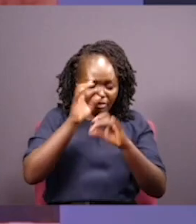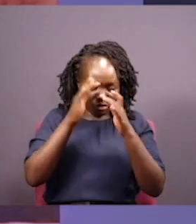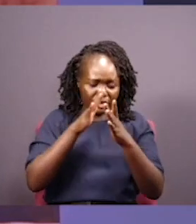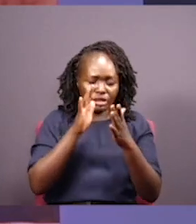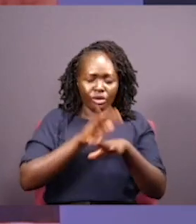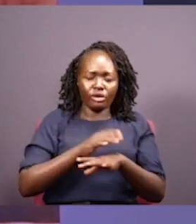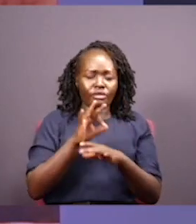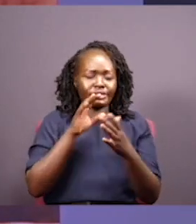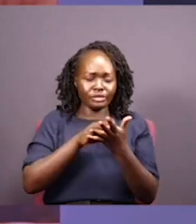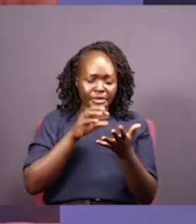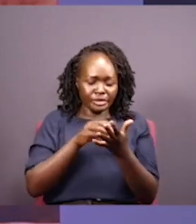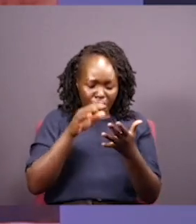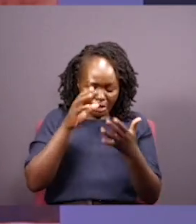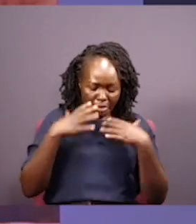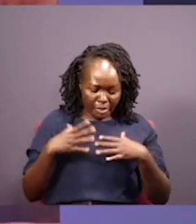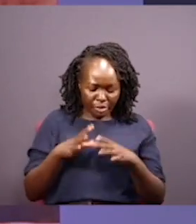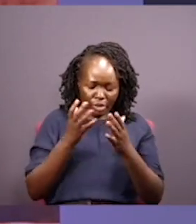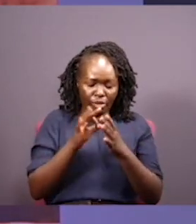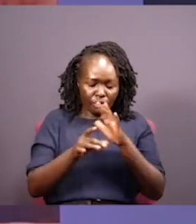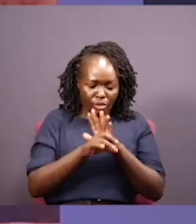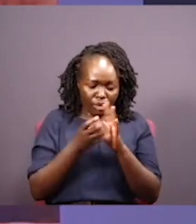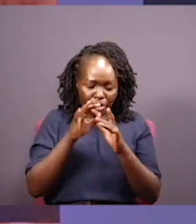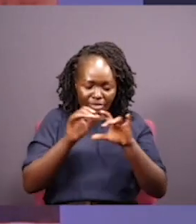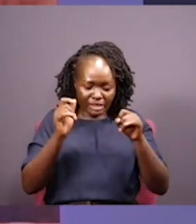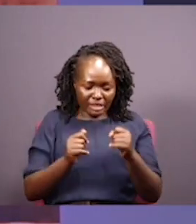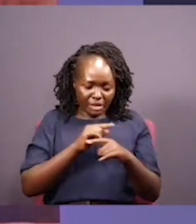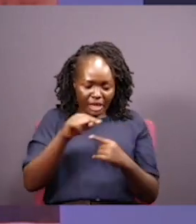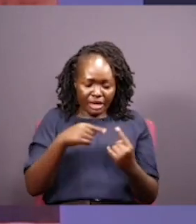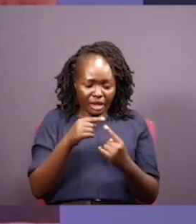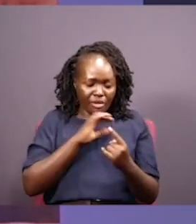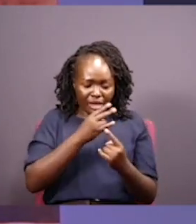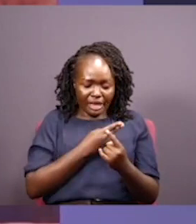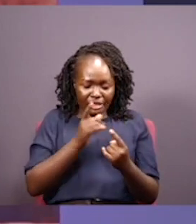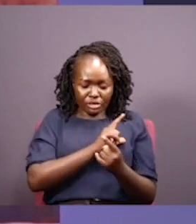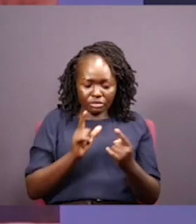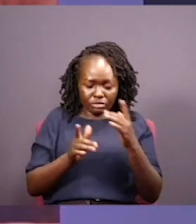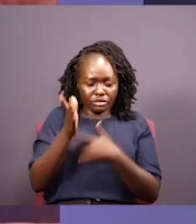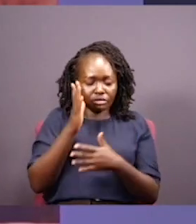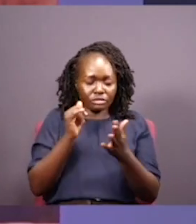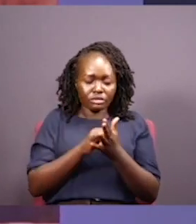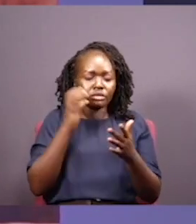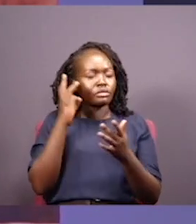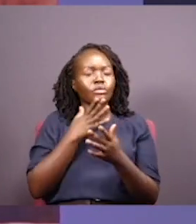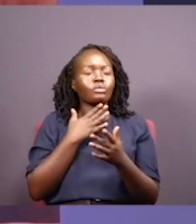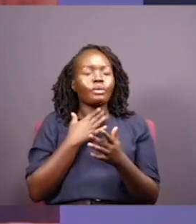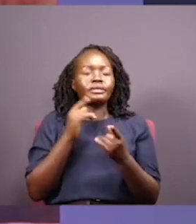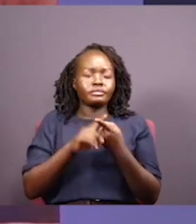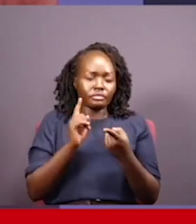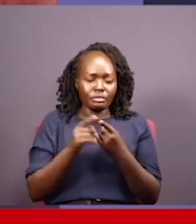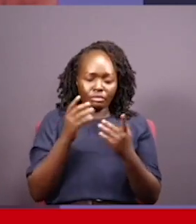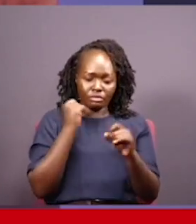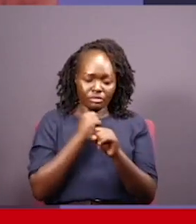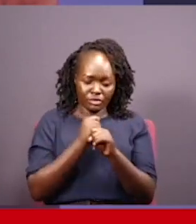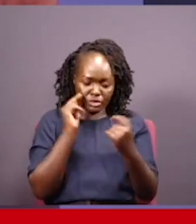people, of laws, of systems around and about us, Lord God, that would want to work towards attacking